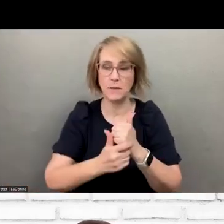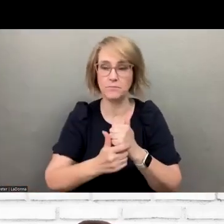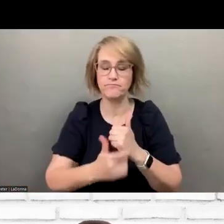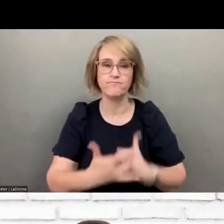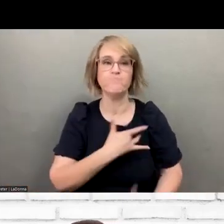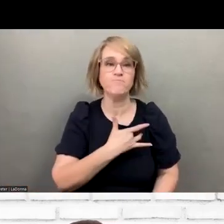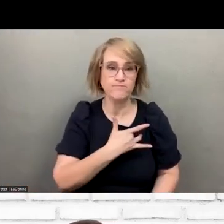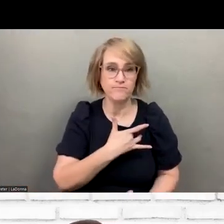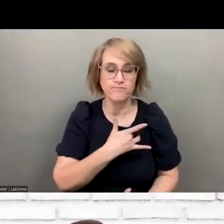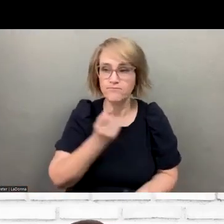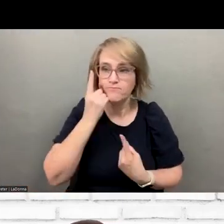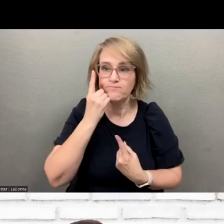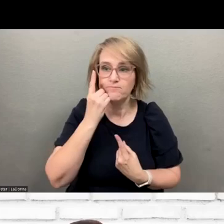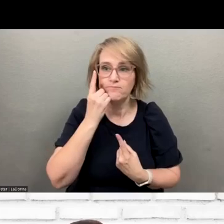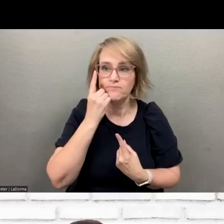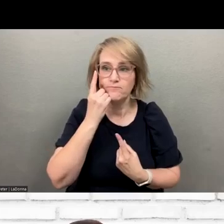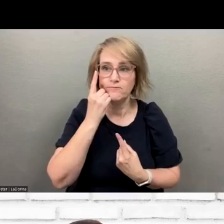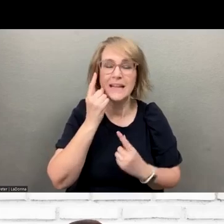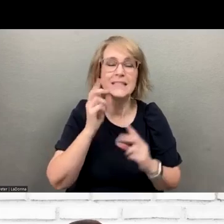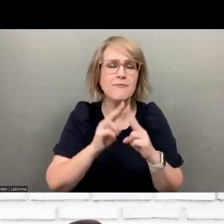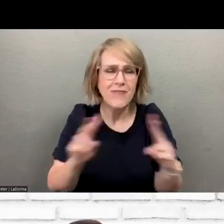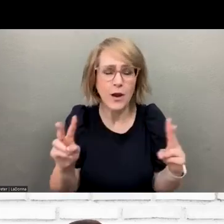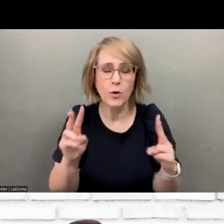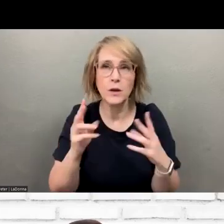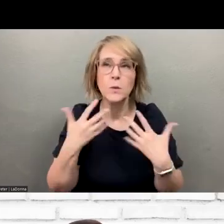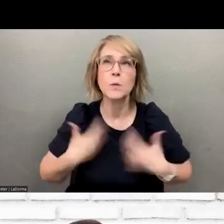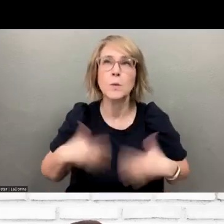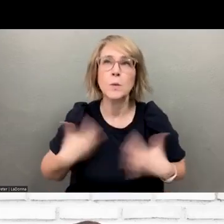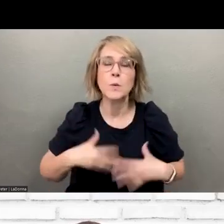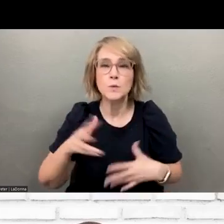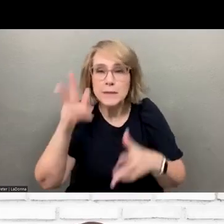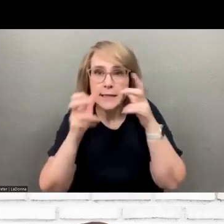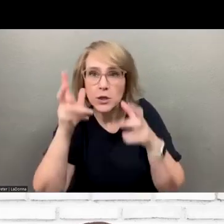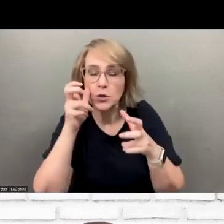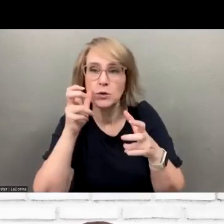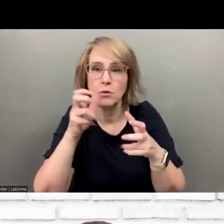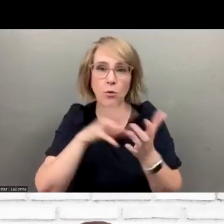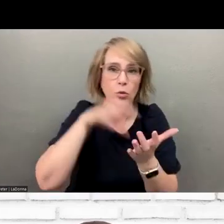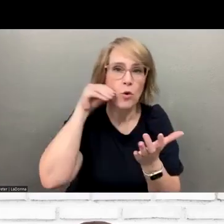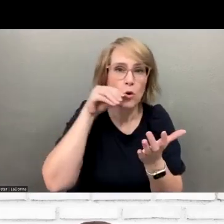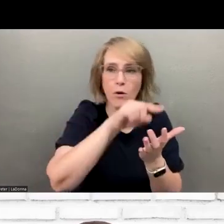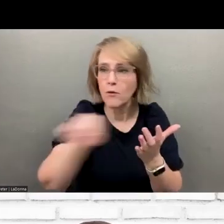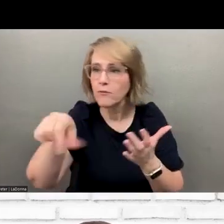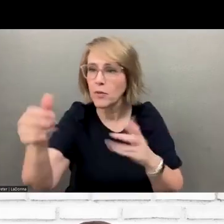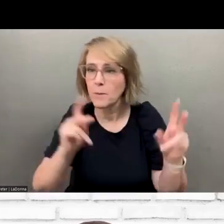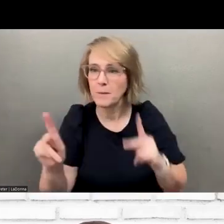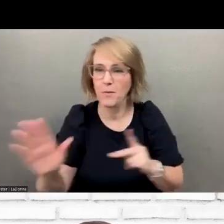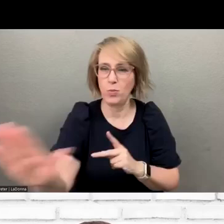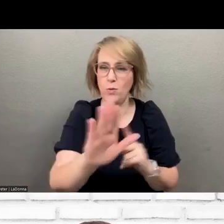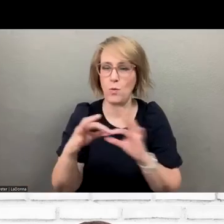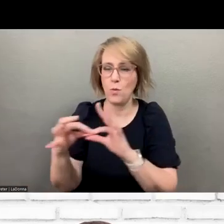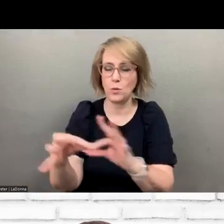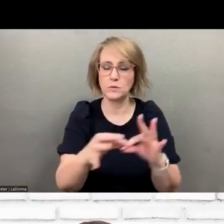me differently. Each time it's very comforting to be able to hear and to learn from others and to build those relationships. And so I would